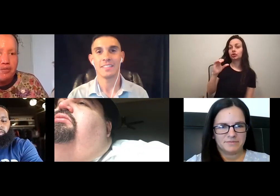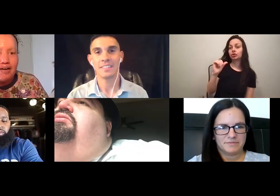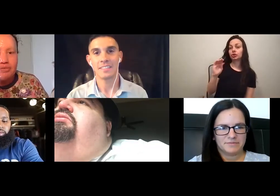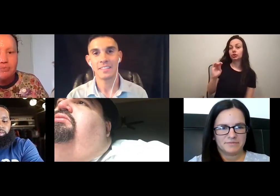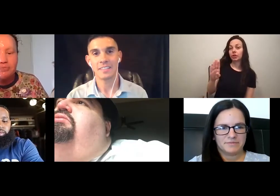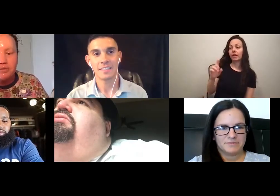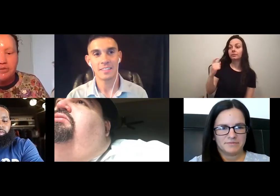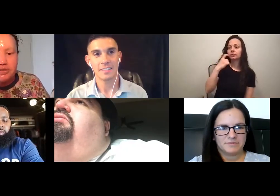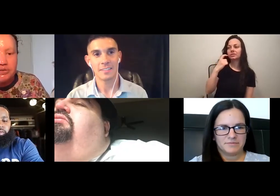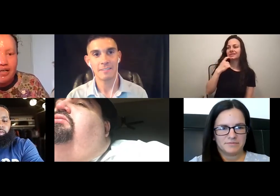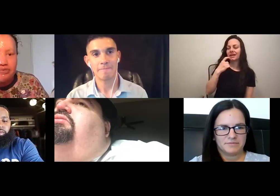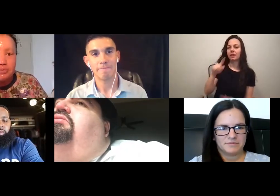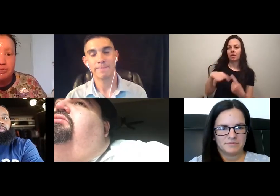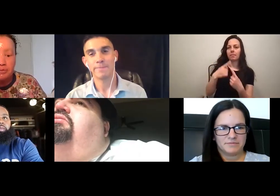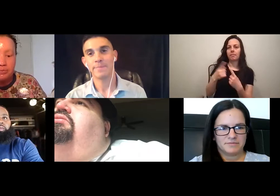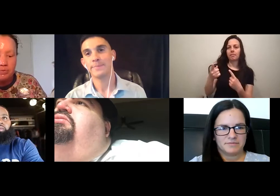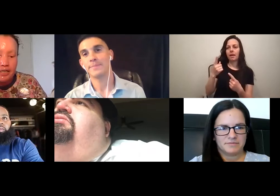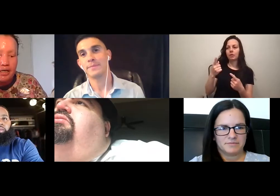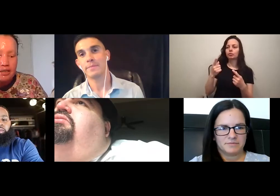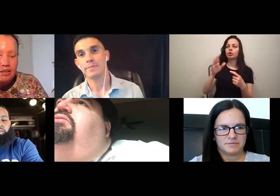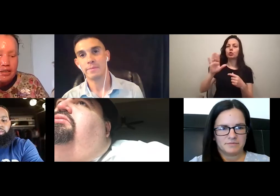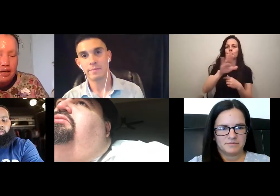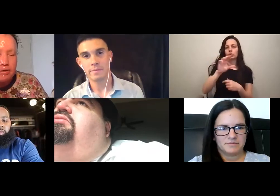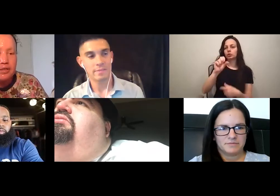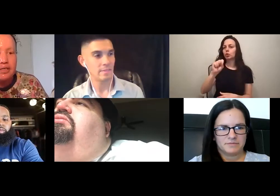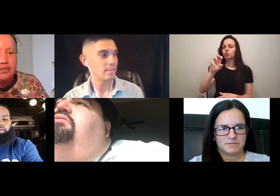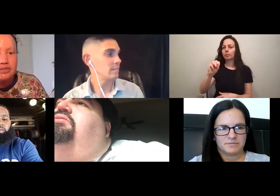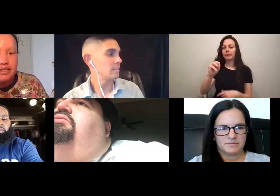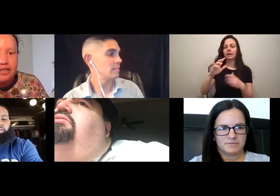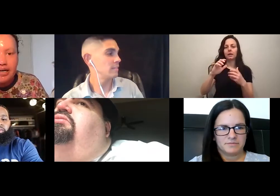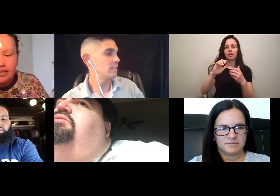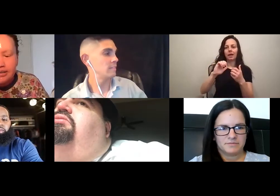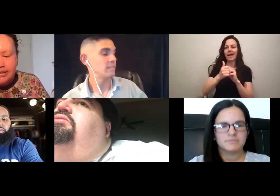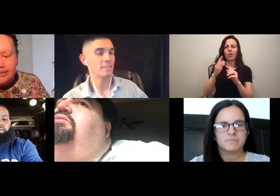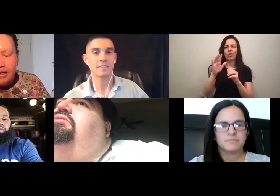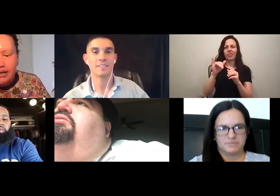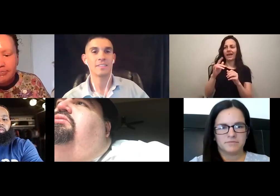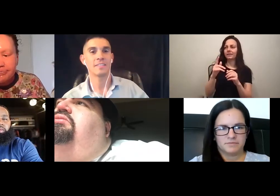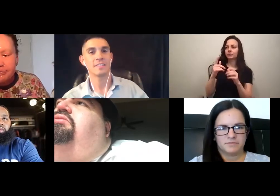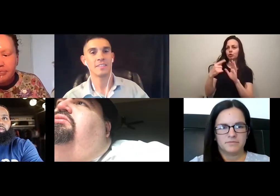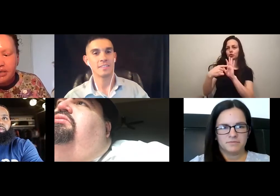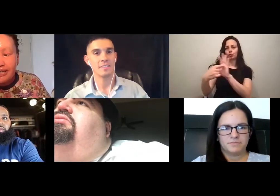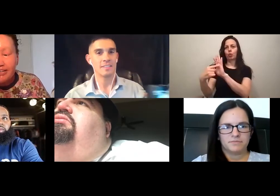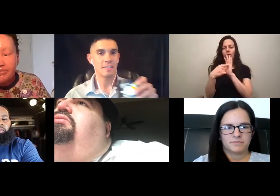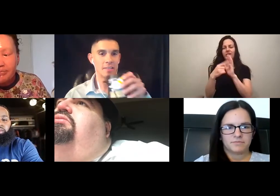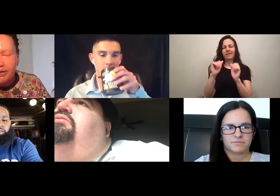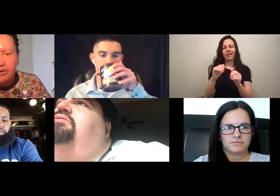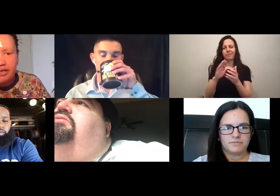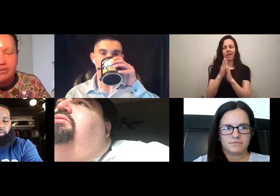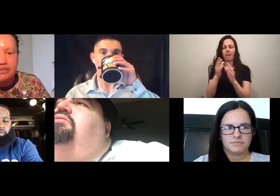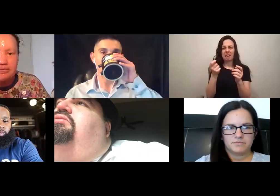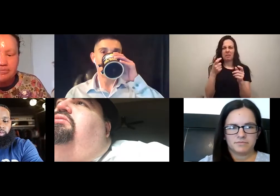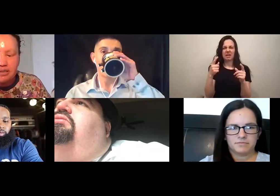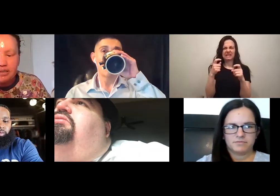growing on the platform, on your social platform or media can be really tricky. And I guess my